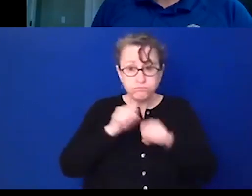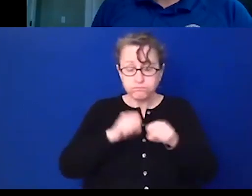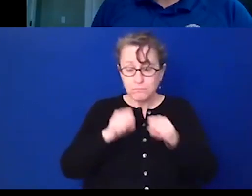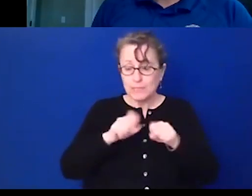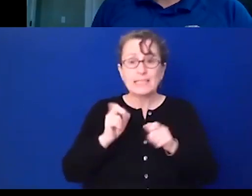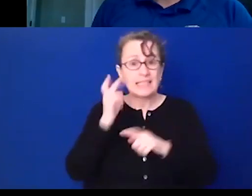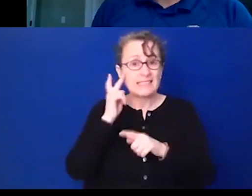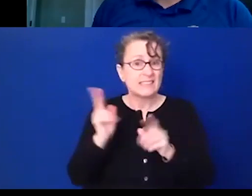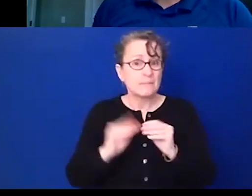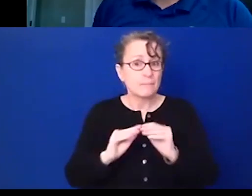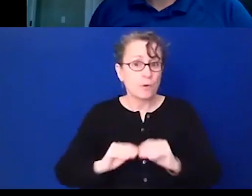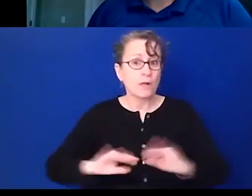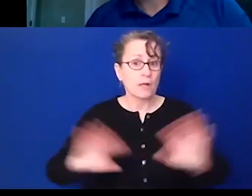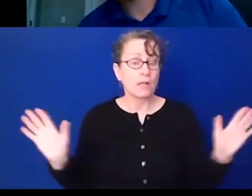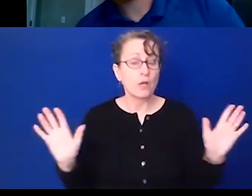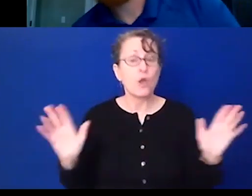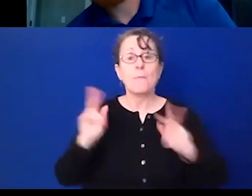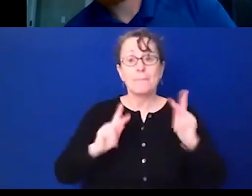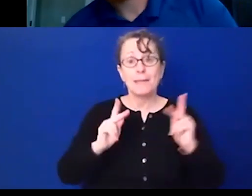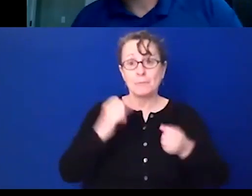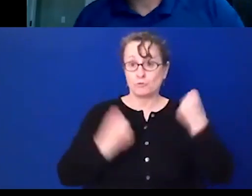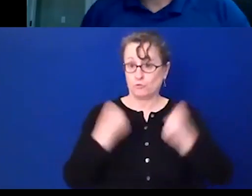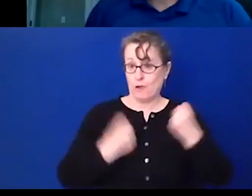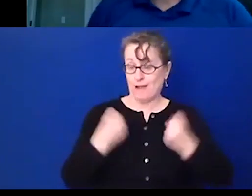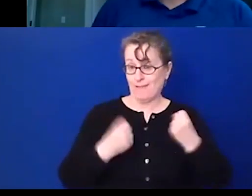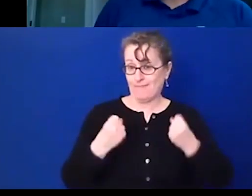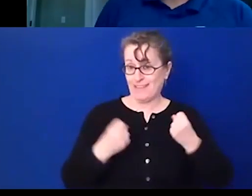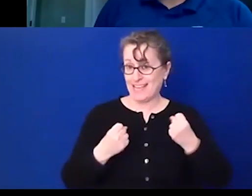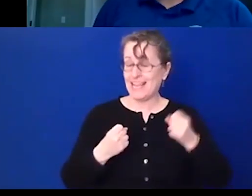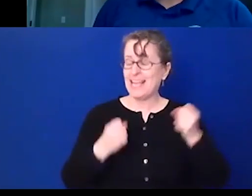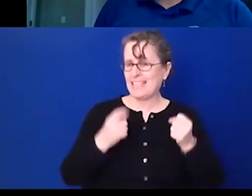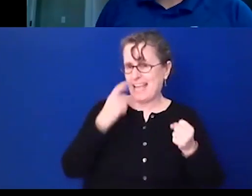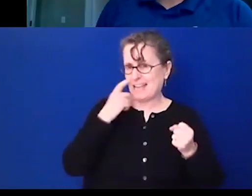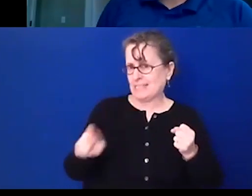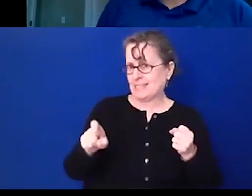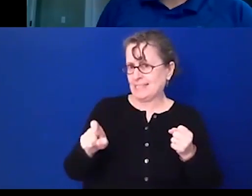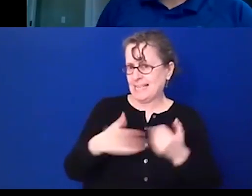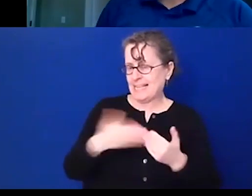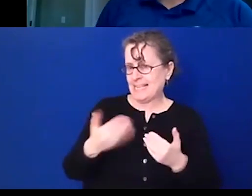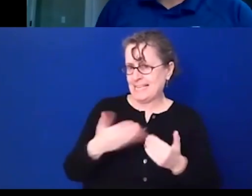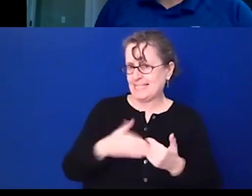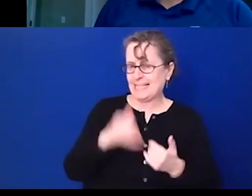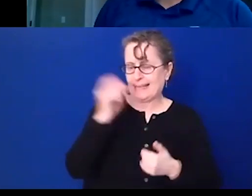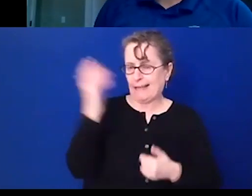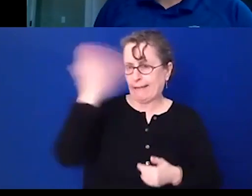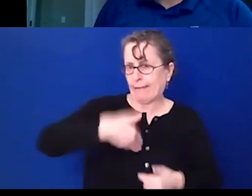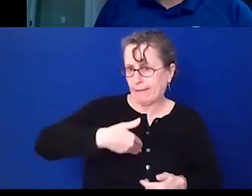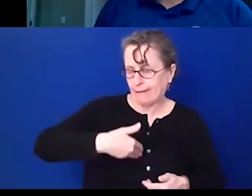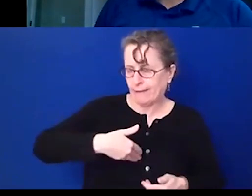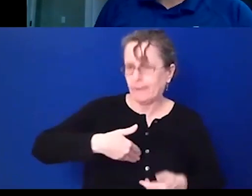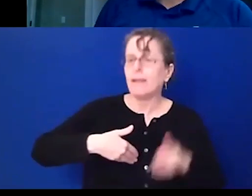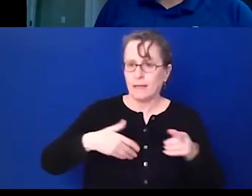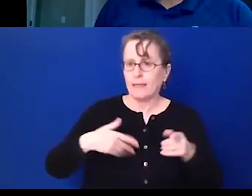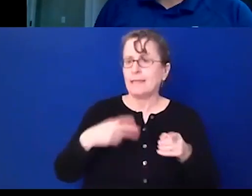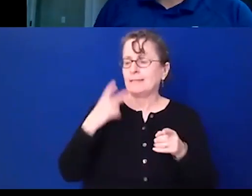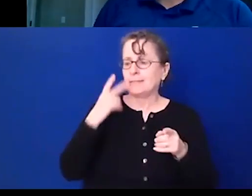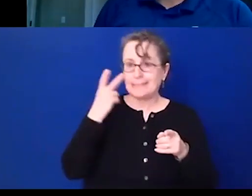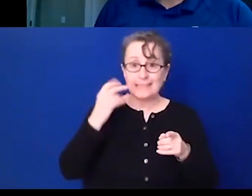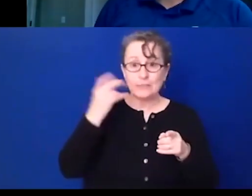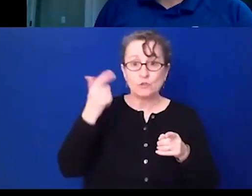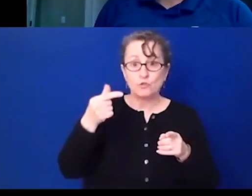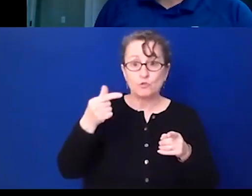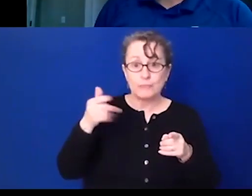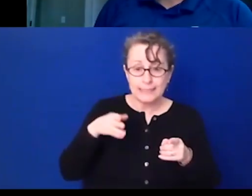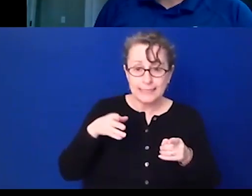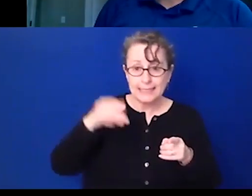the bicyclists. It's easier for the motorists to see that. That's all being done at state expense. Right. So that was a big